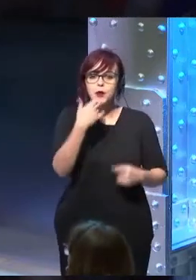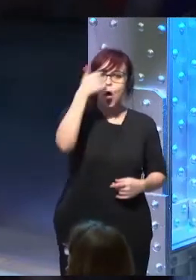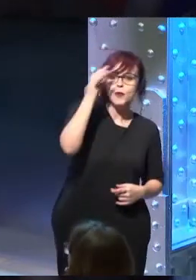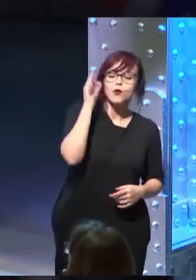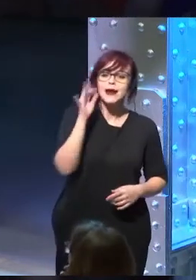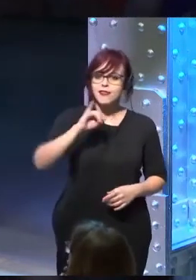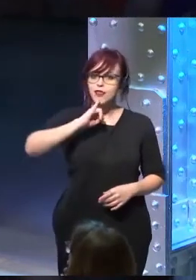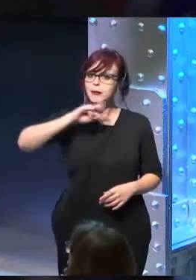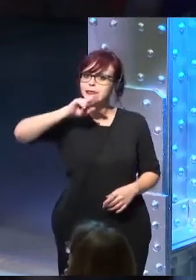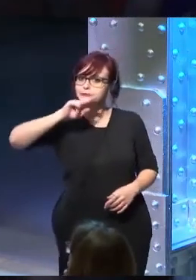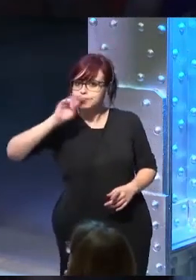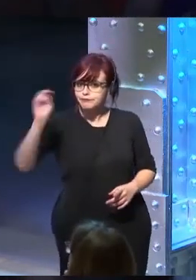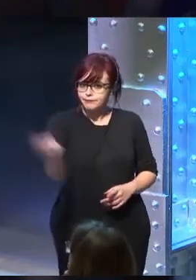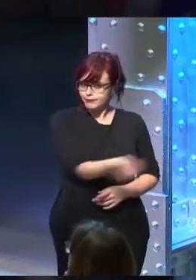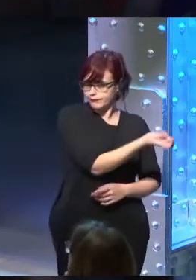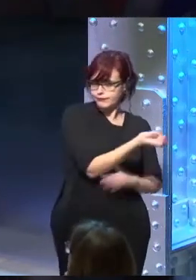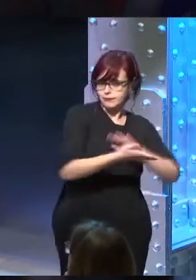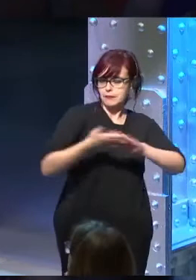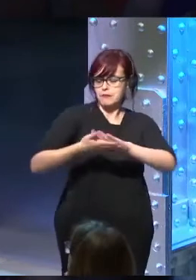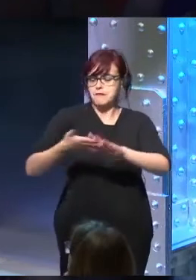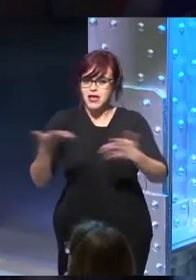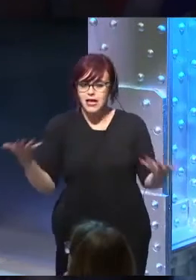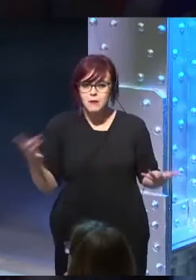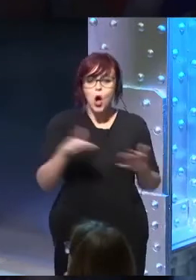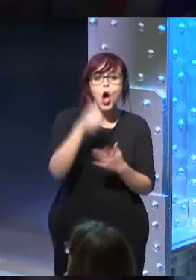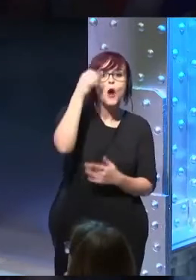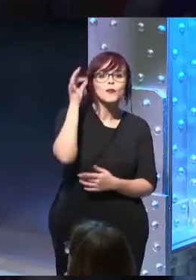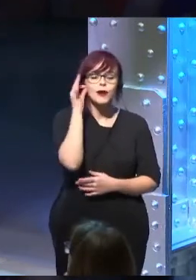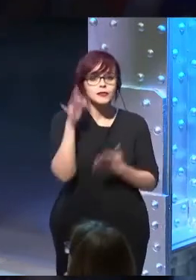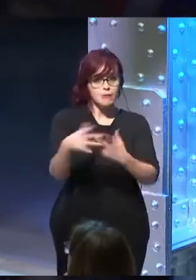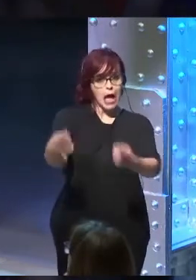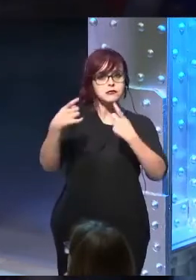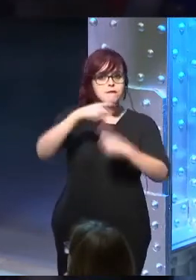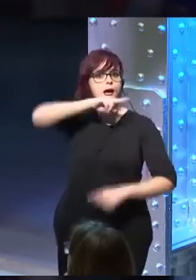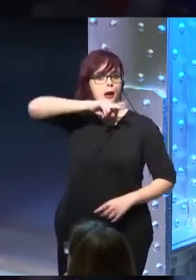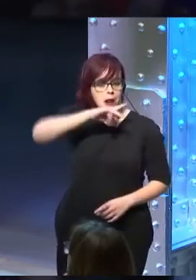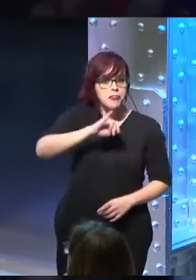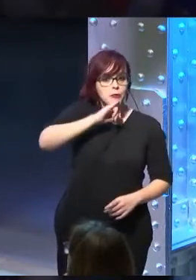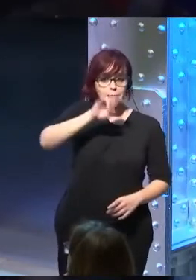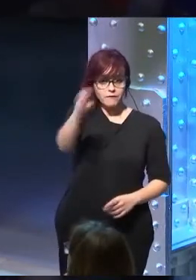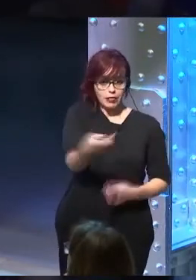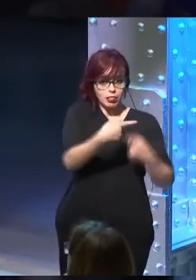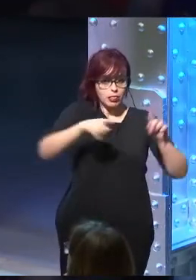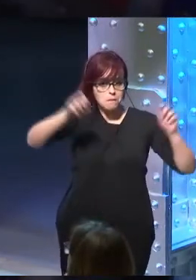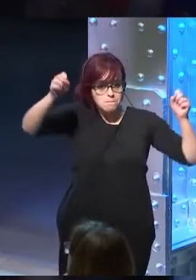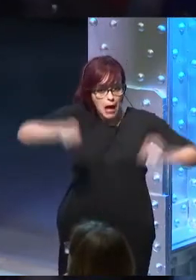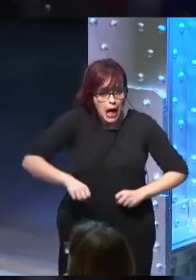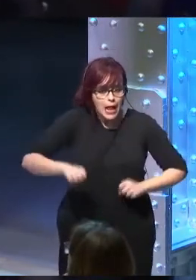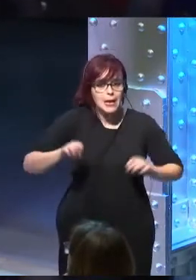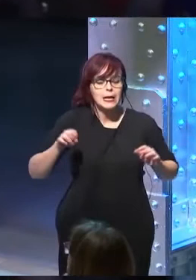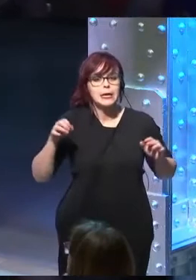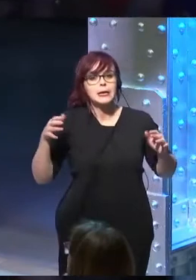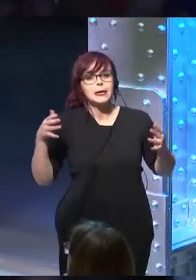only reason is because they've been taught to talk different languages. And I don't really mean the kind of pop psychology